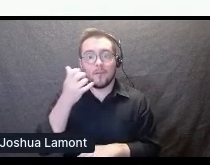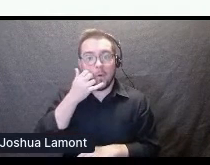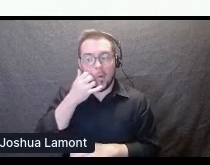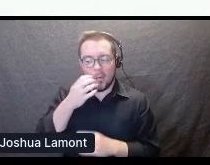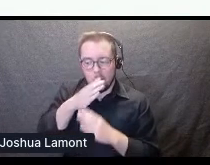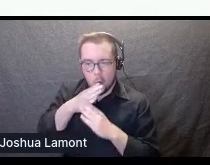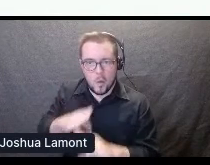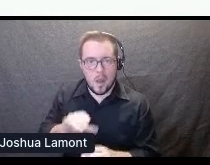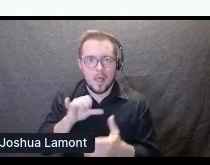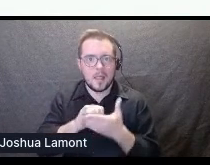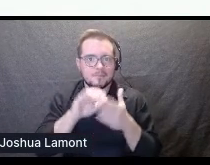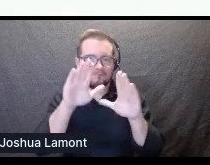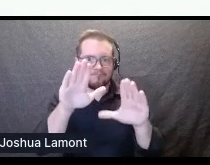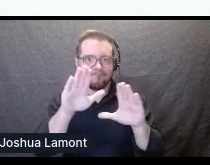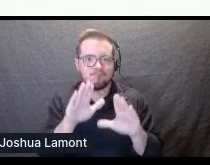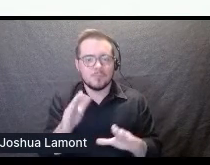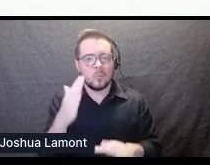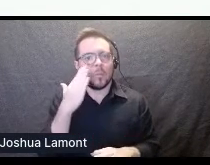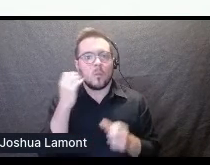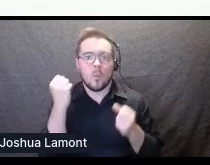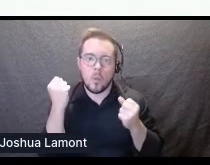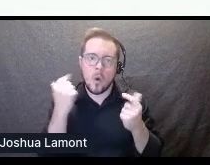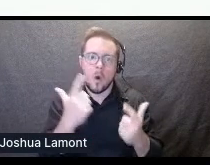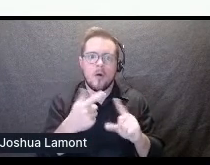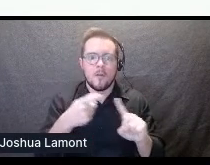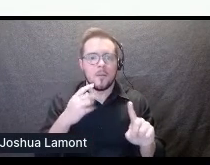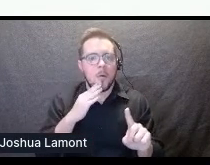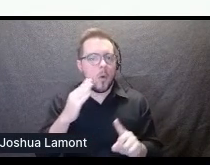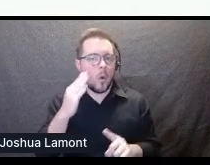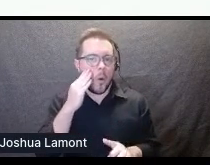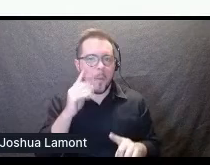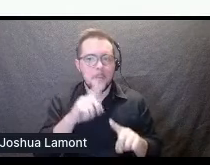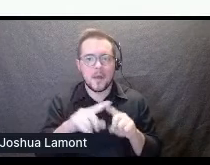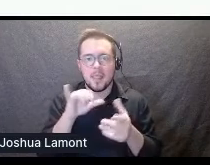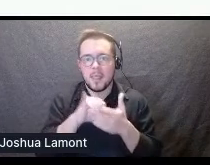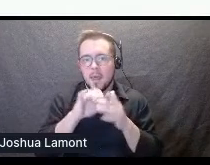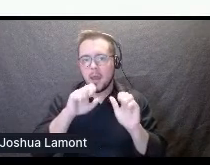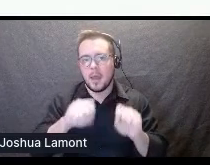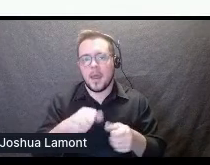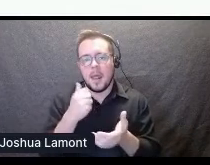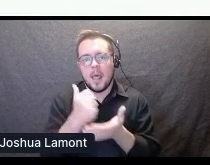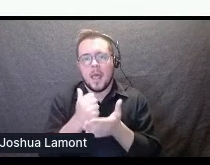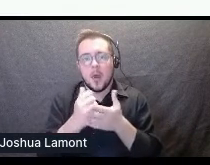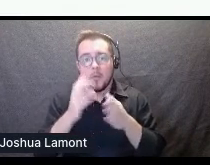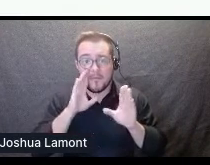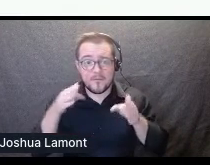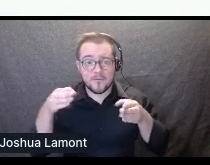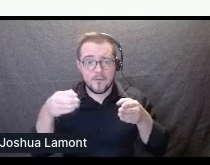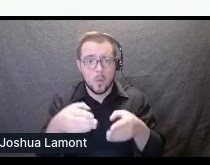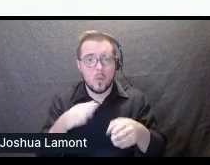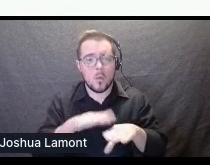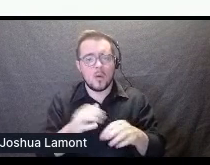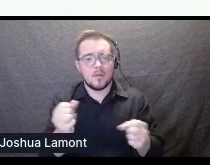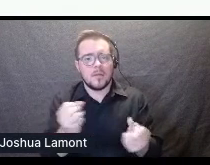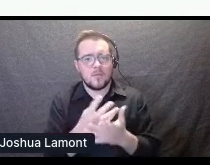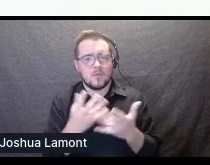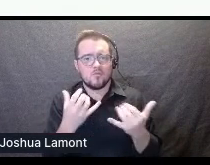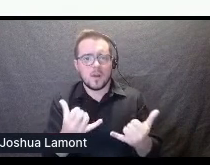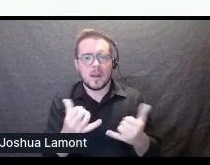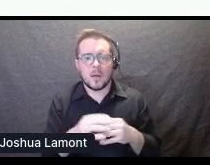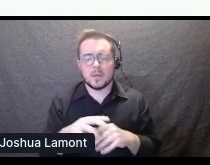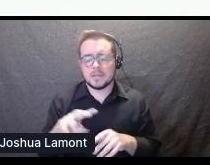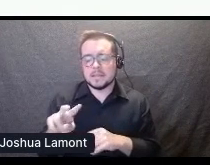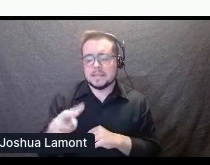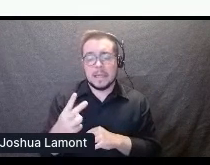we're all from home in a lot of cases these days, but that can just help focus on the materials at hand. And second, speaking